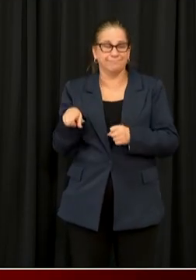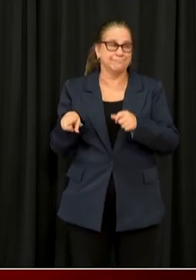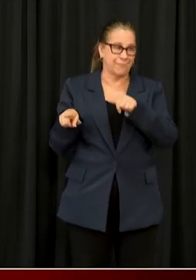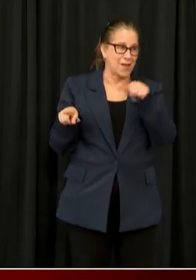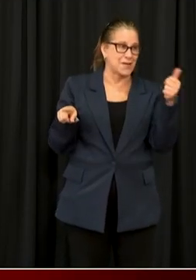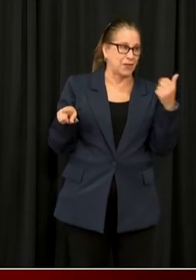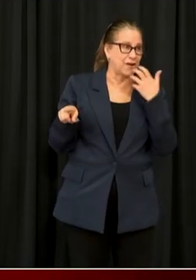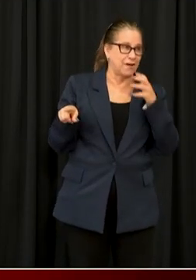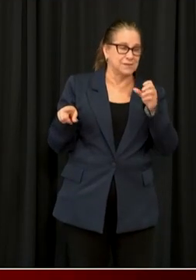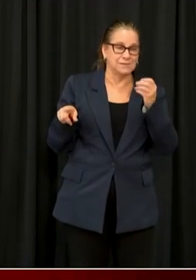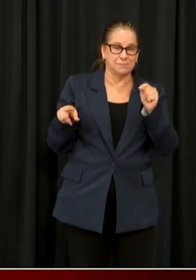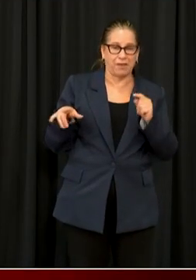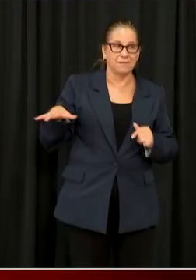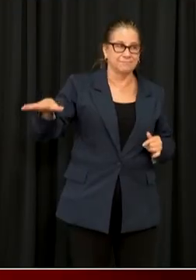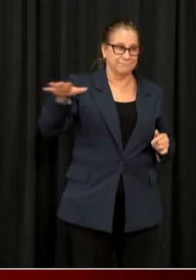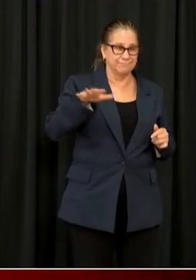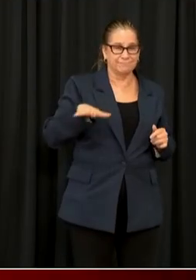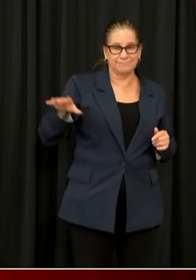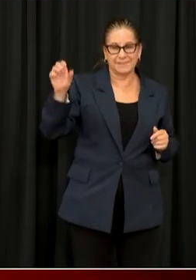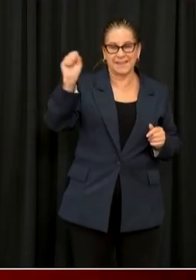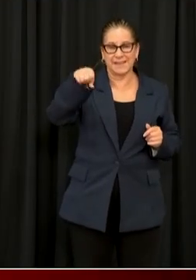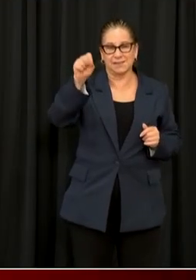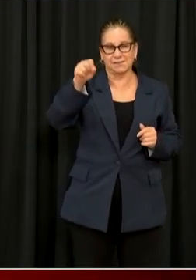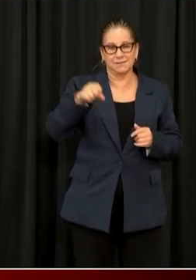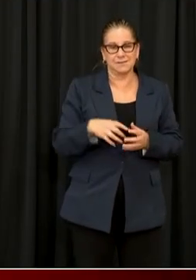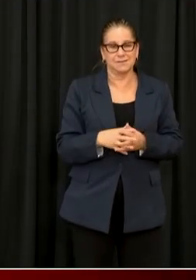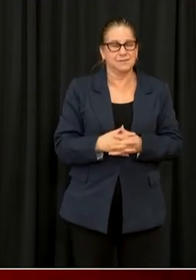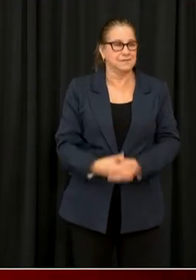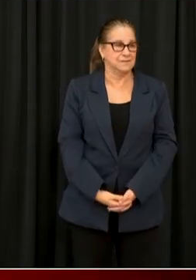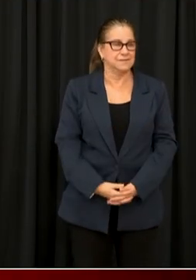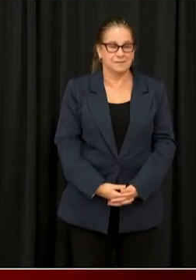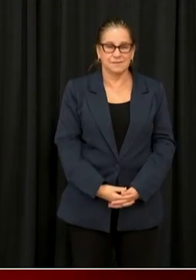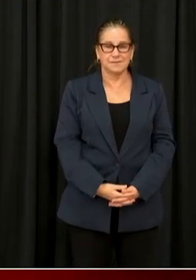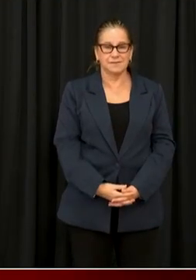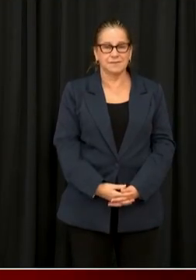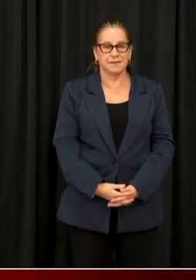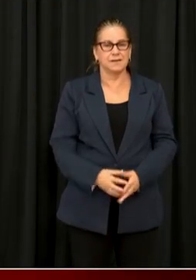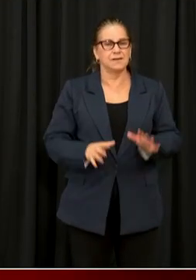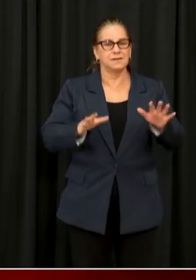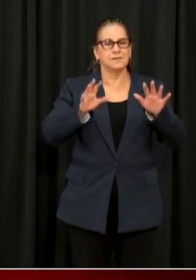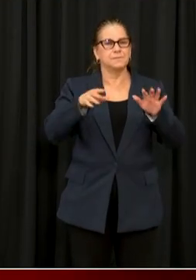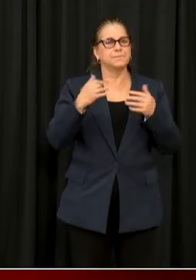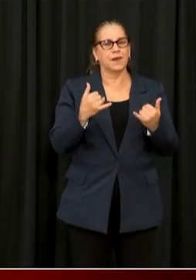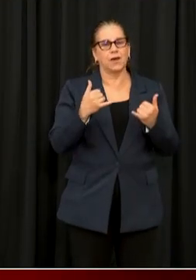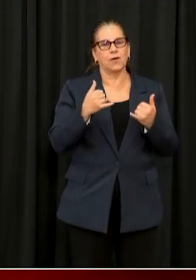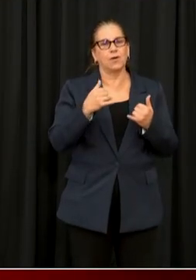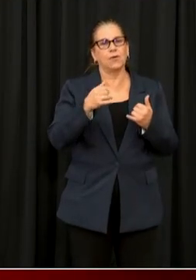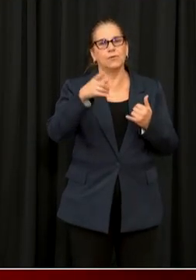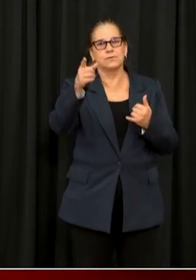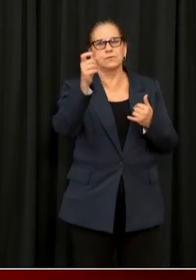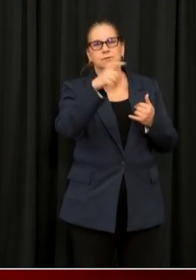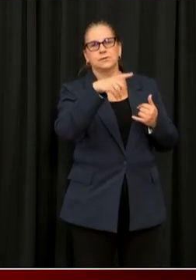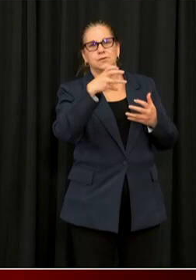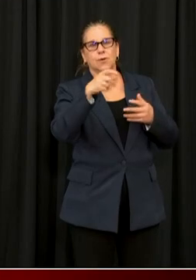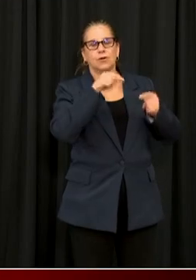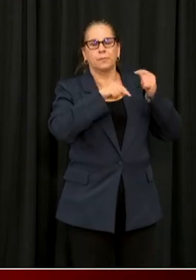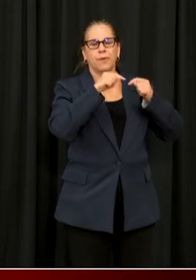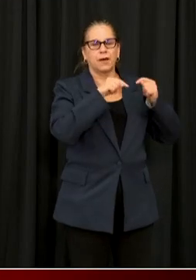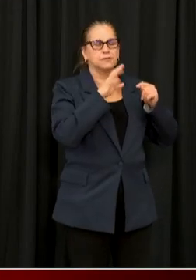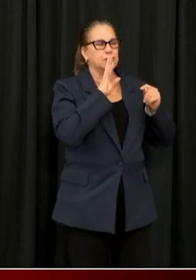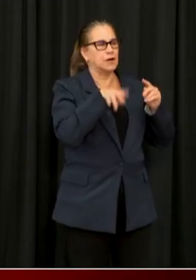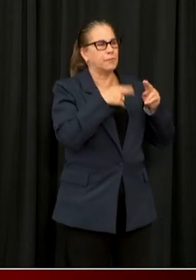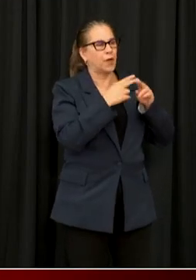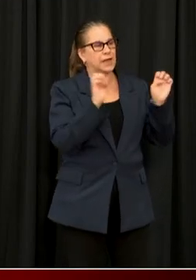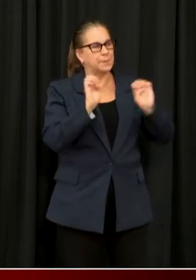Yes, I'll take another round here, starting with Paul. Okay, Mayor, let me go back to the emergency legislation. This would say that